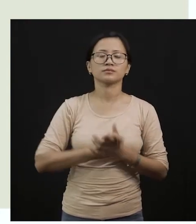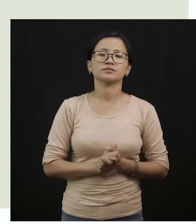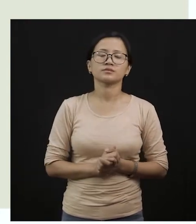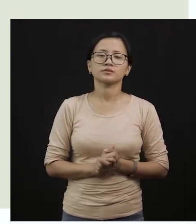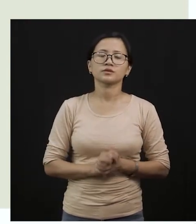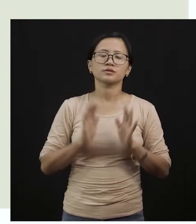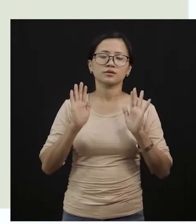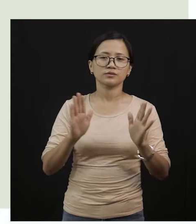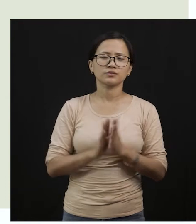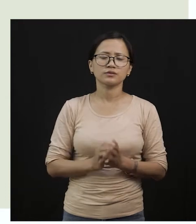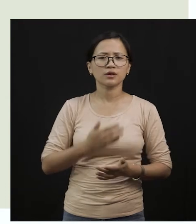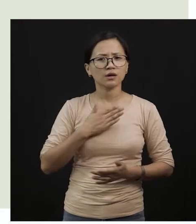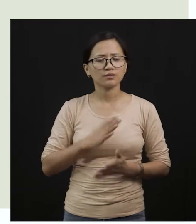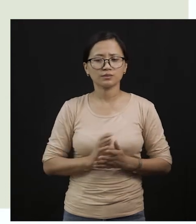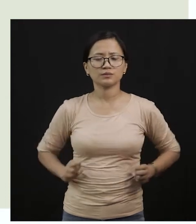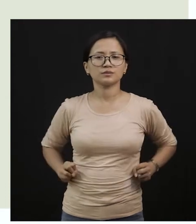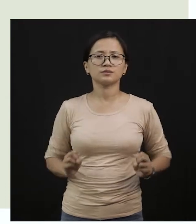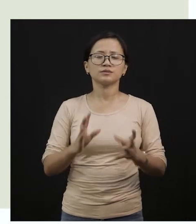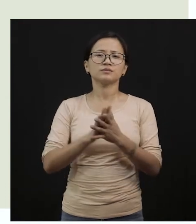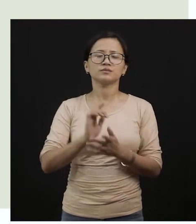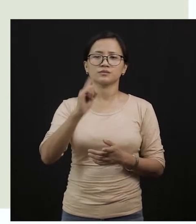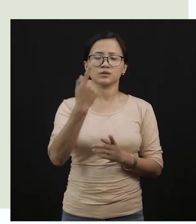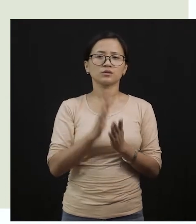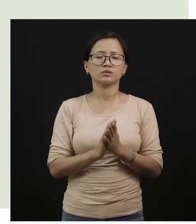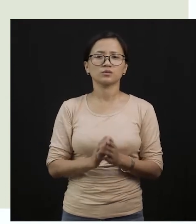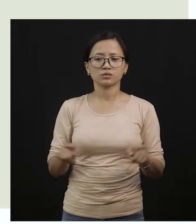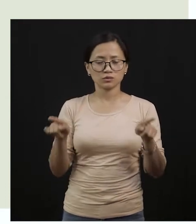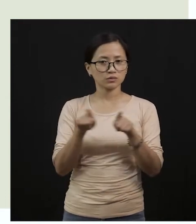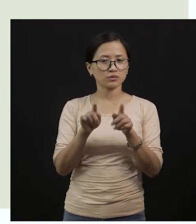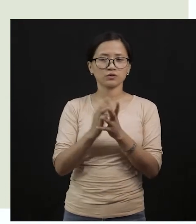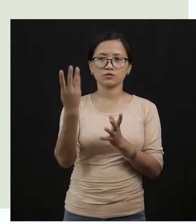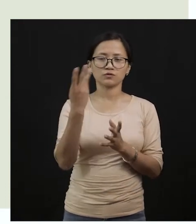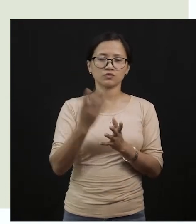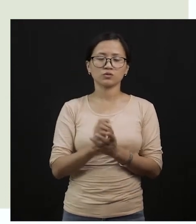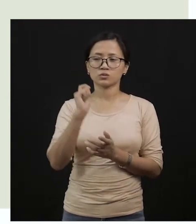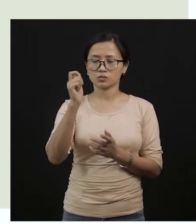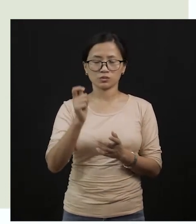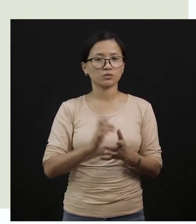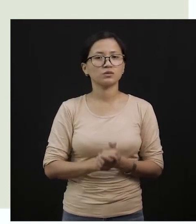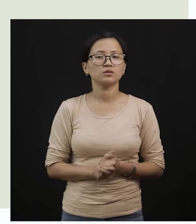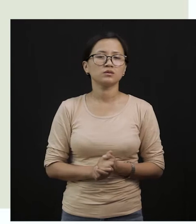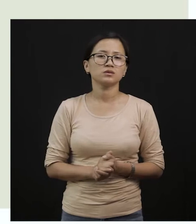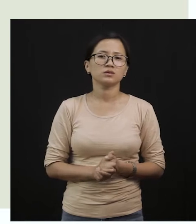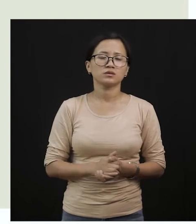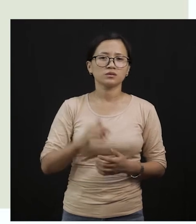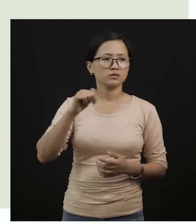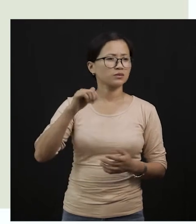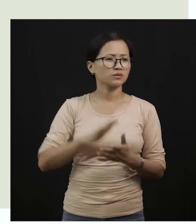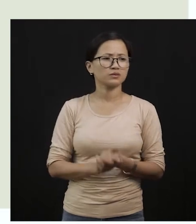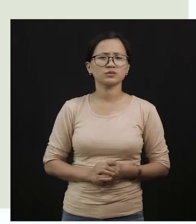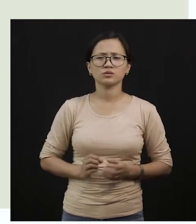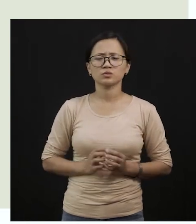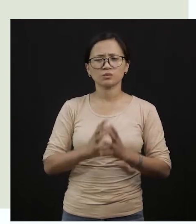So they had a very humble beginning. Mother Teresa, along with 4 sisters, started this work. And then presently, there are so